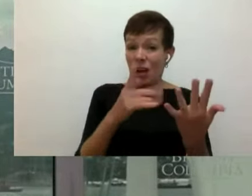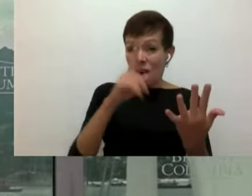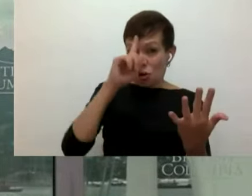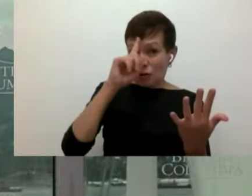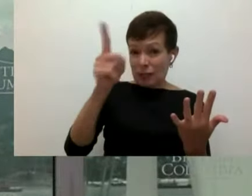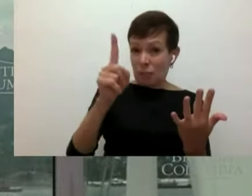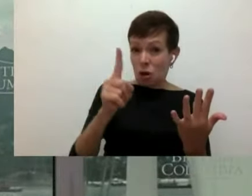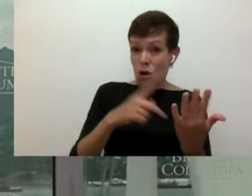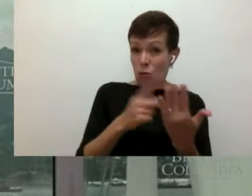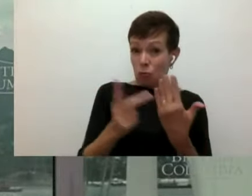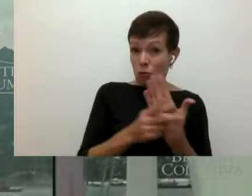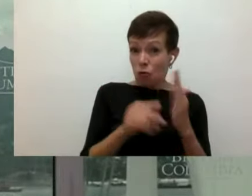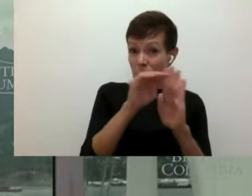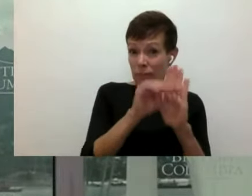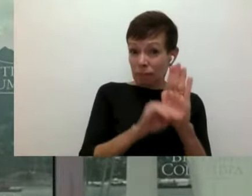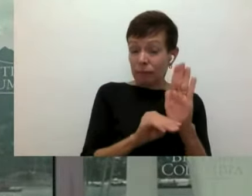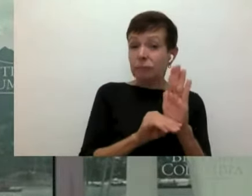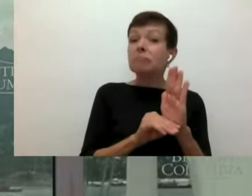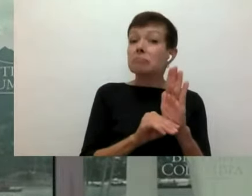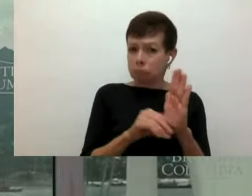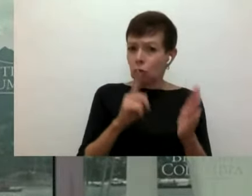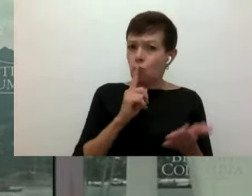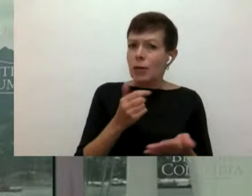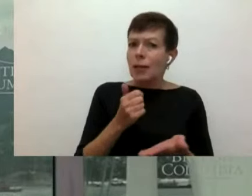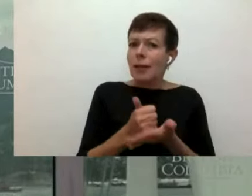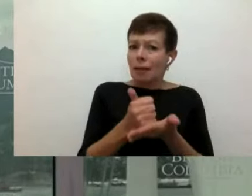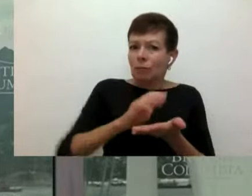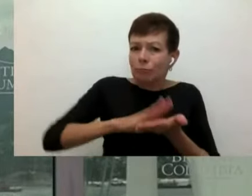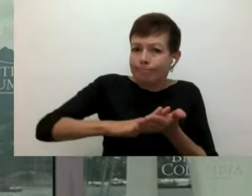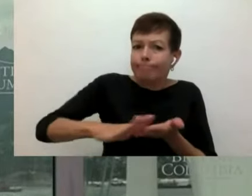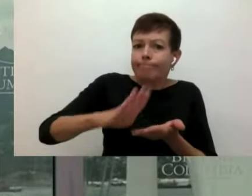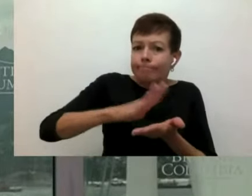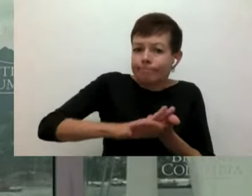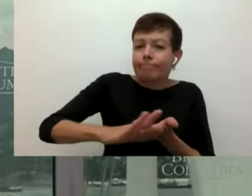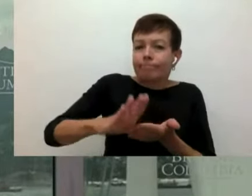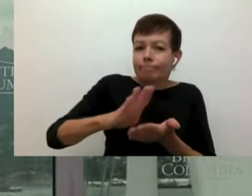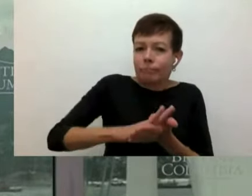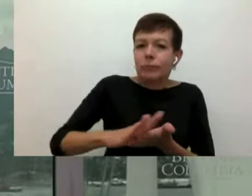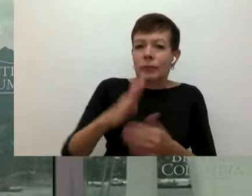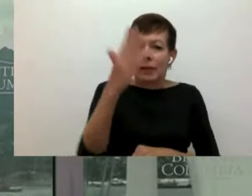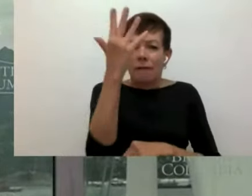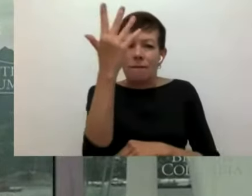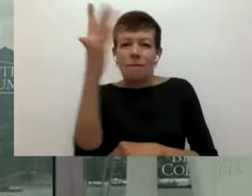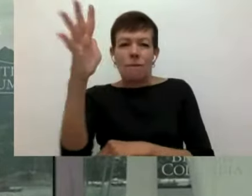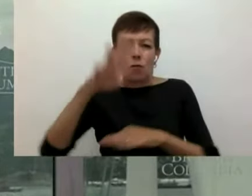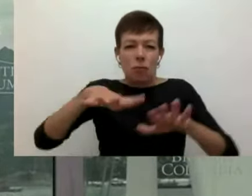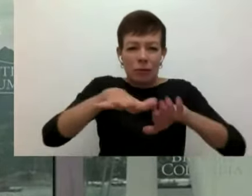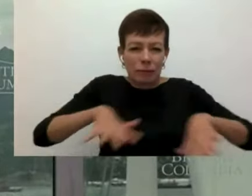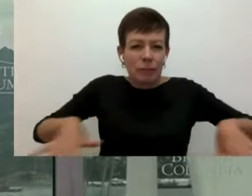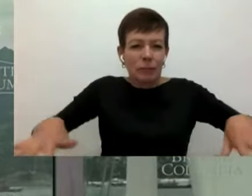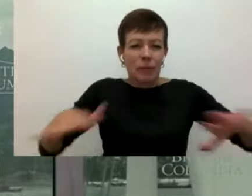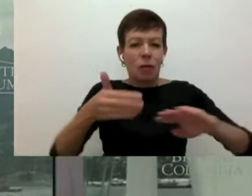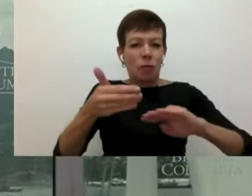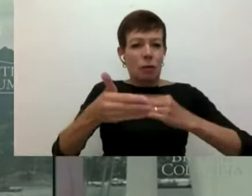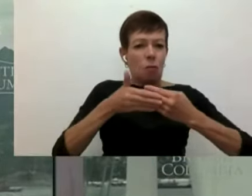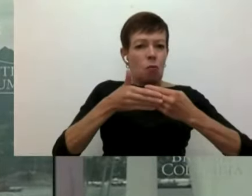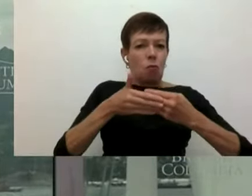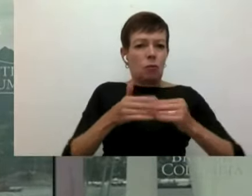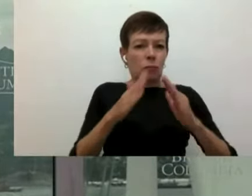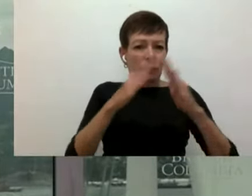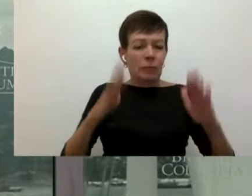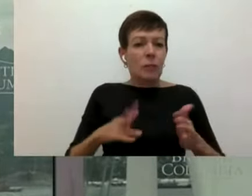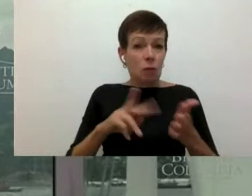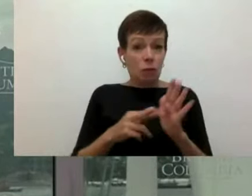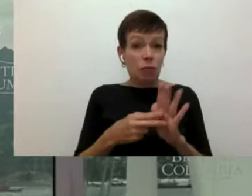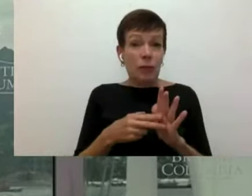the impact that the Fire Smart program had had in removing fuel. And he said it was a significant factor in being able to